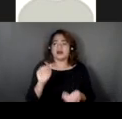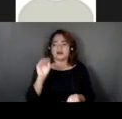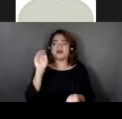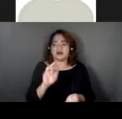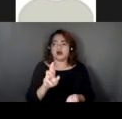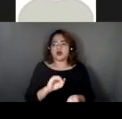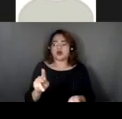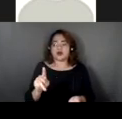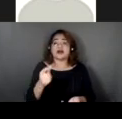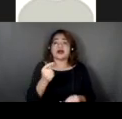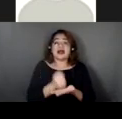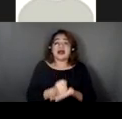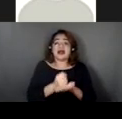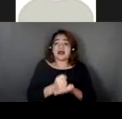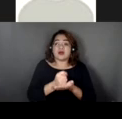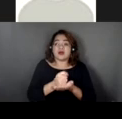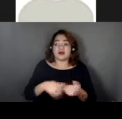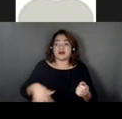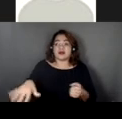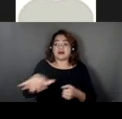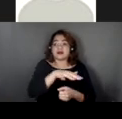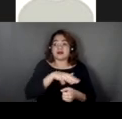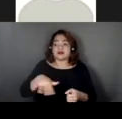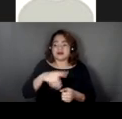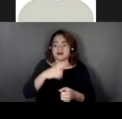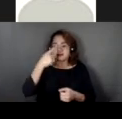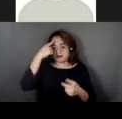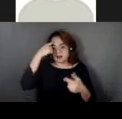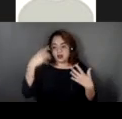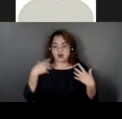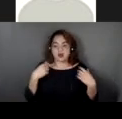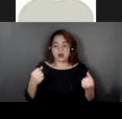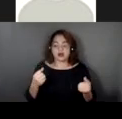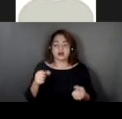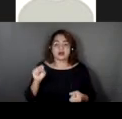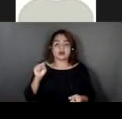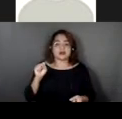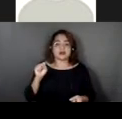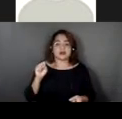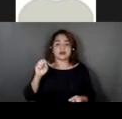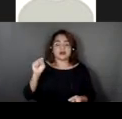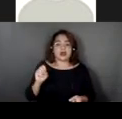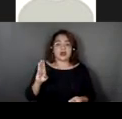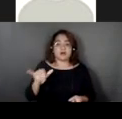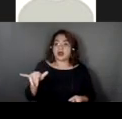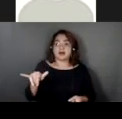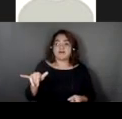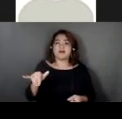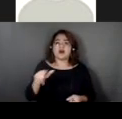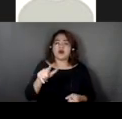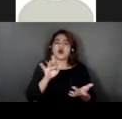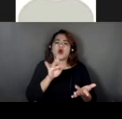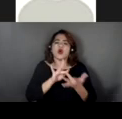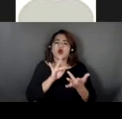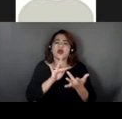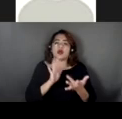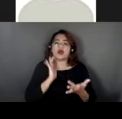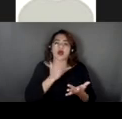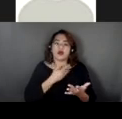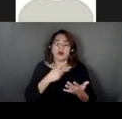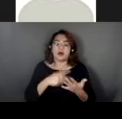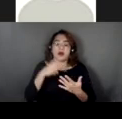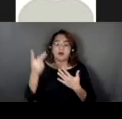in the South Bay, I don't have a recommendation off the top of my head. You could certainly contact our program coordinator and they may be able to find